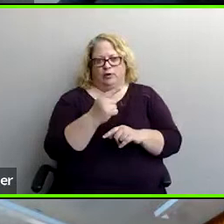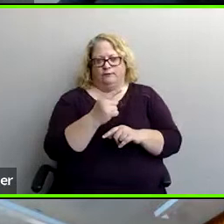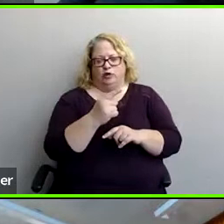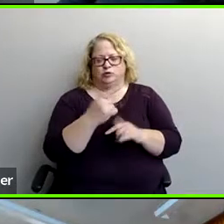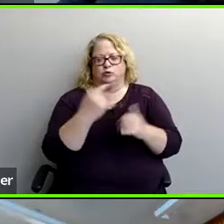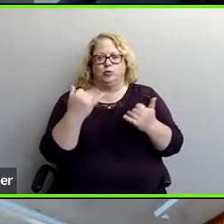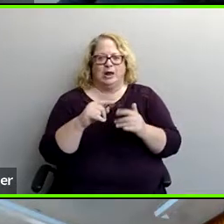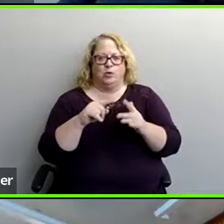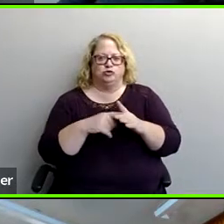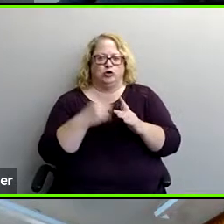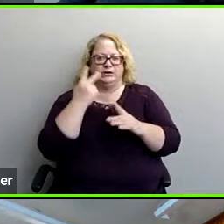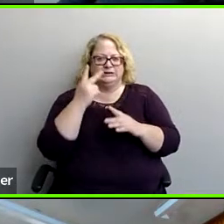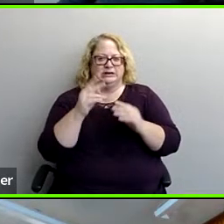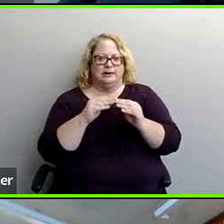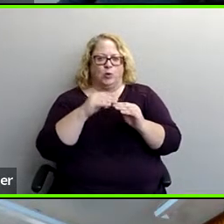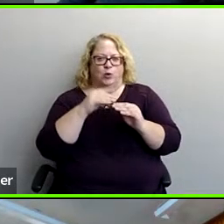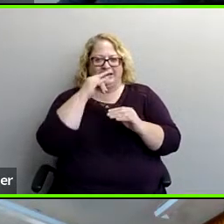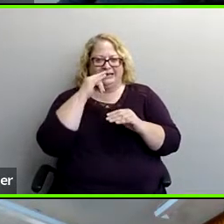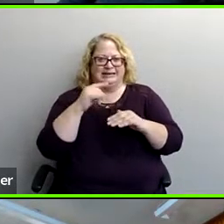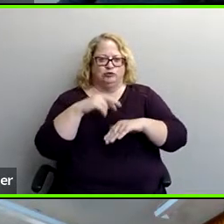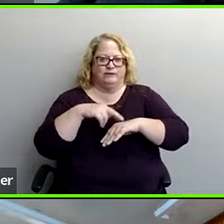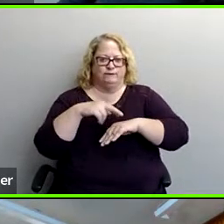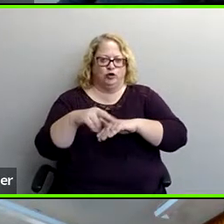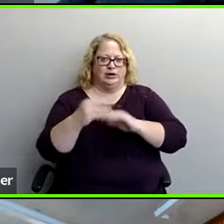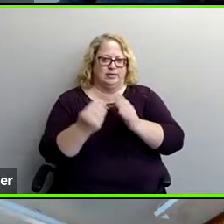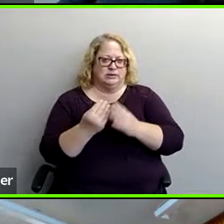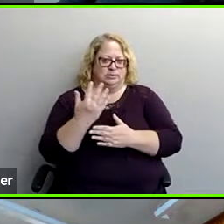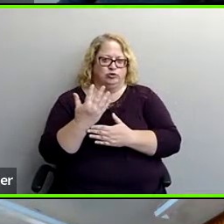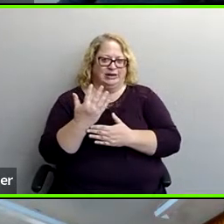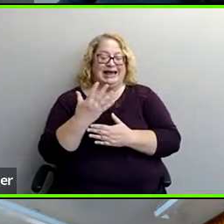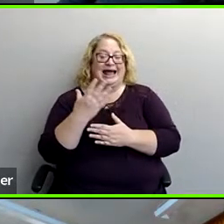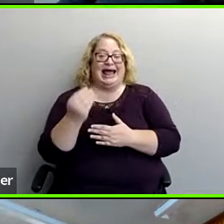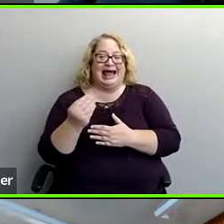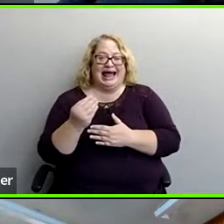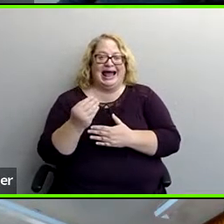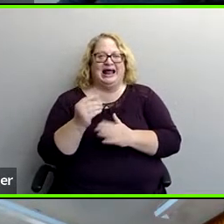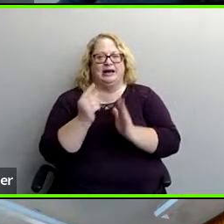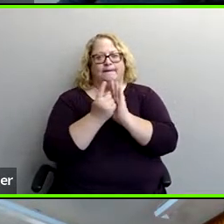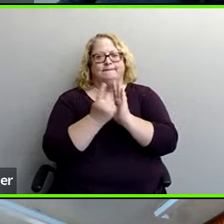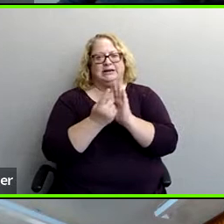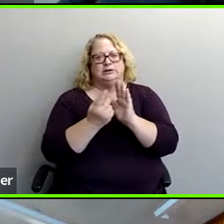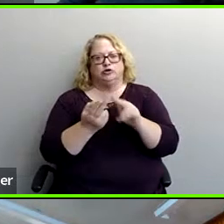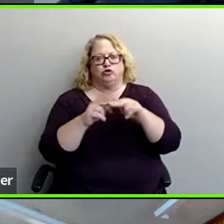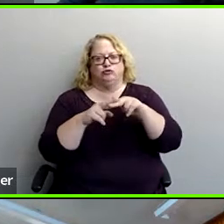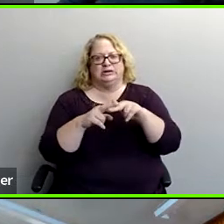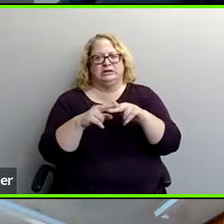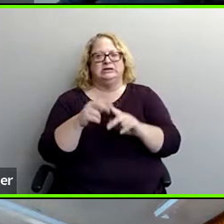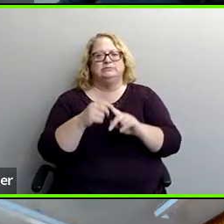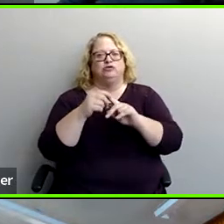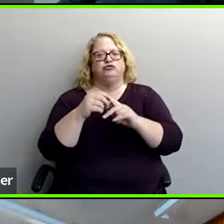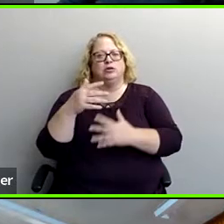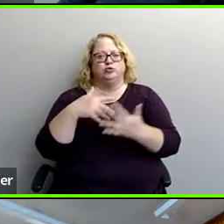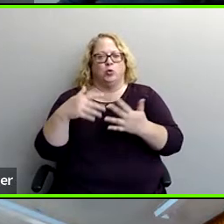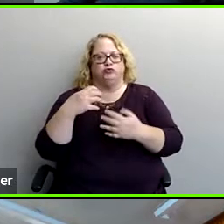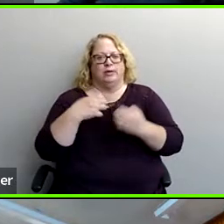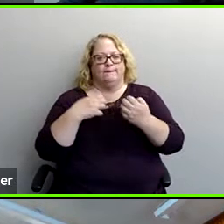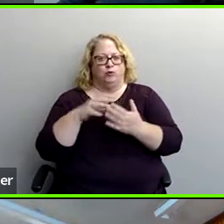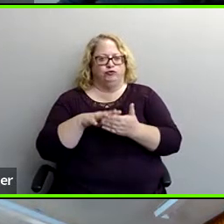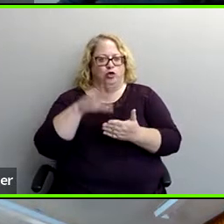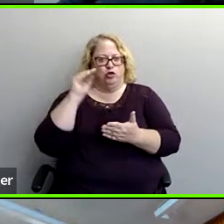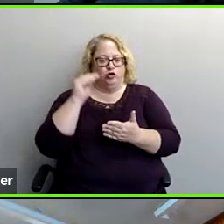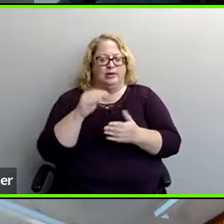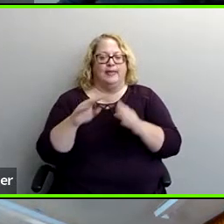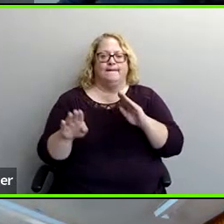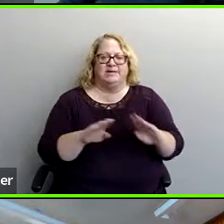so now we're starting to see more kids being referred in the spring of the year, and the minutes are going up, especially in the social emotional learning,